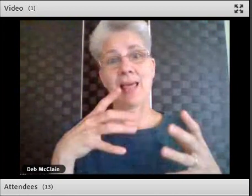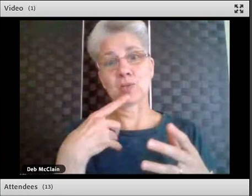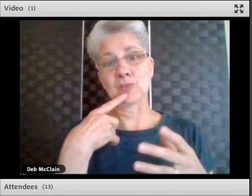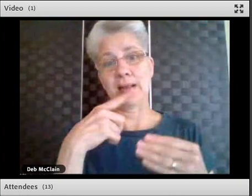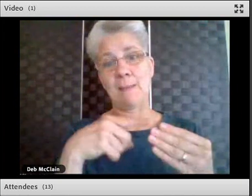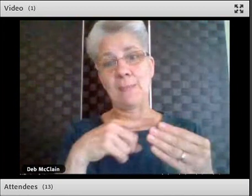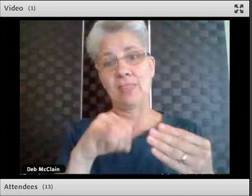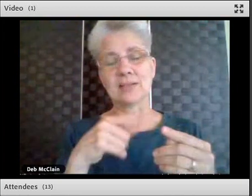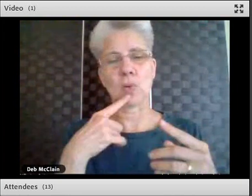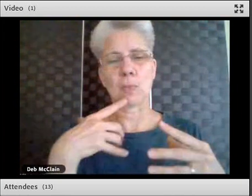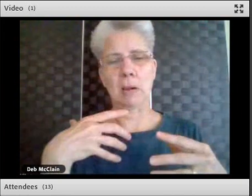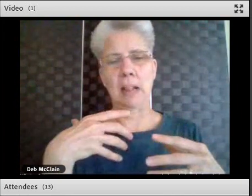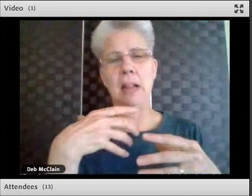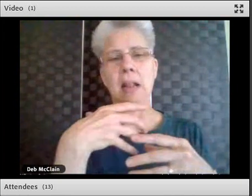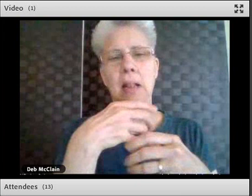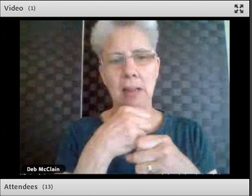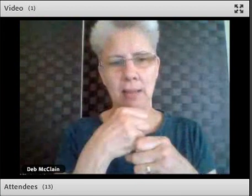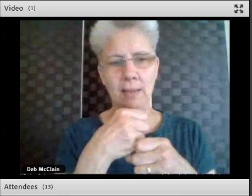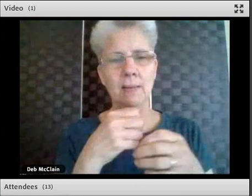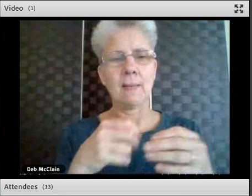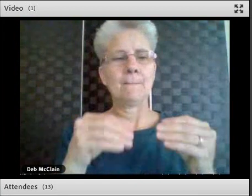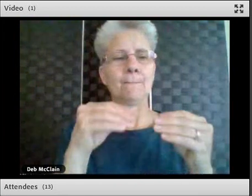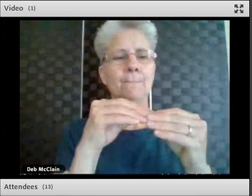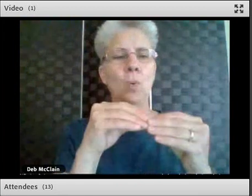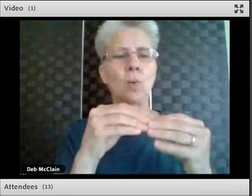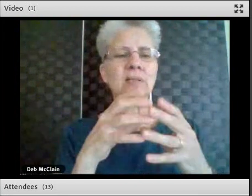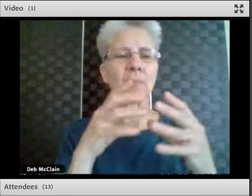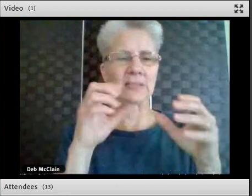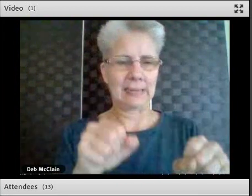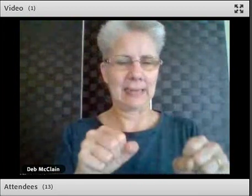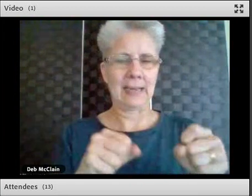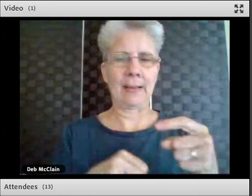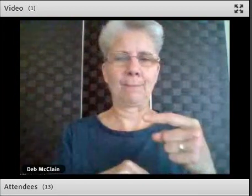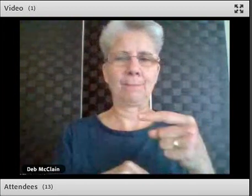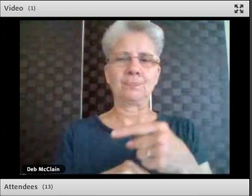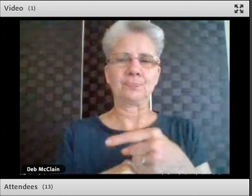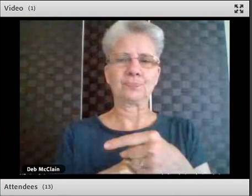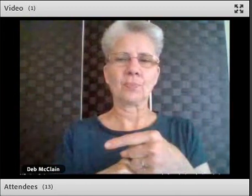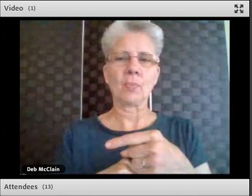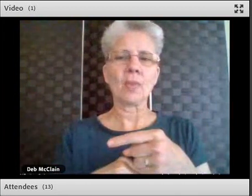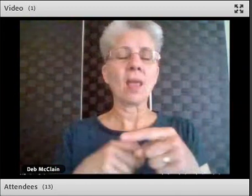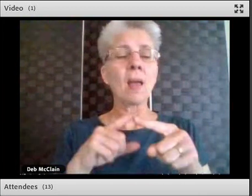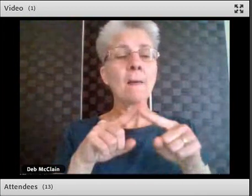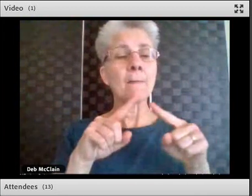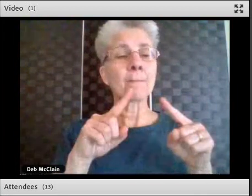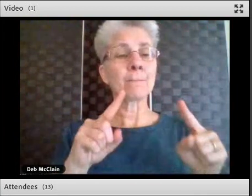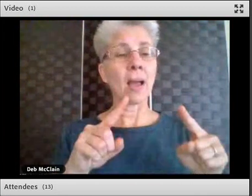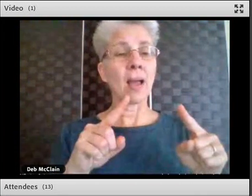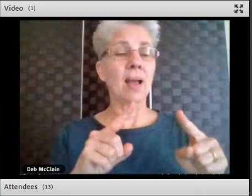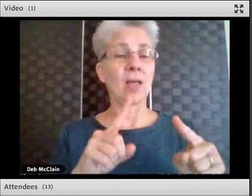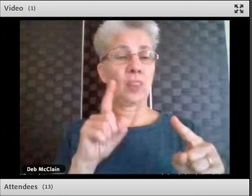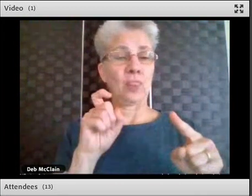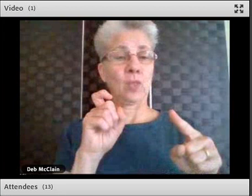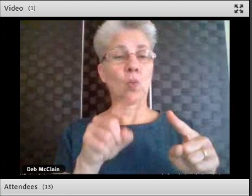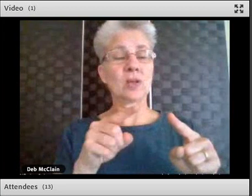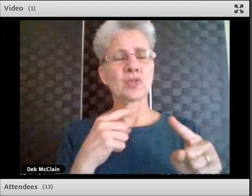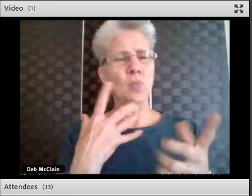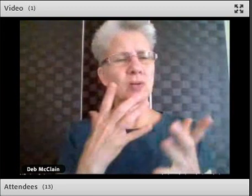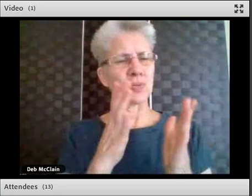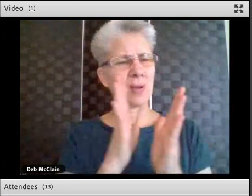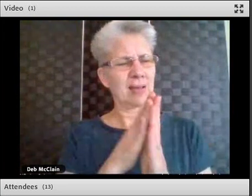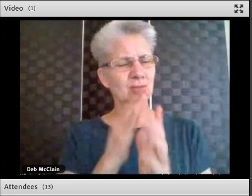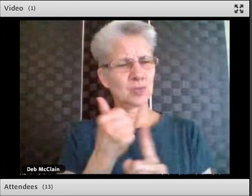so I'm going to condense it down as much as I can. But the question that you would want to